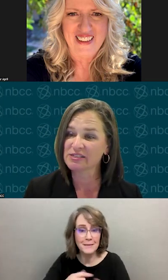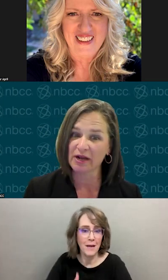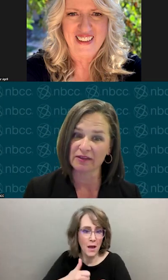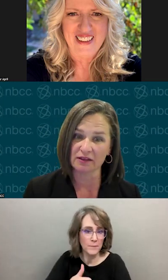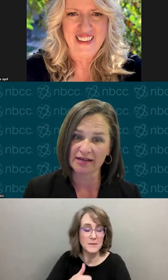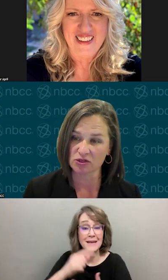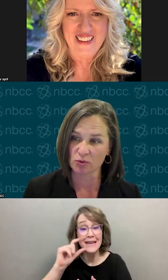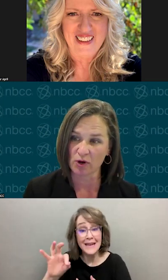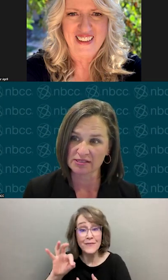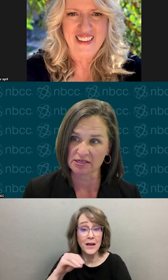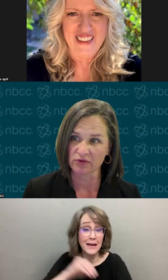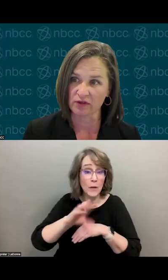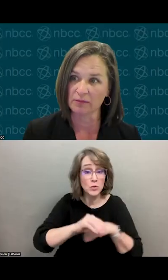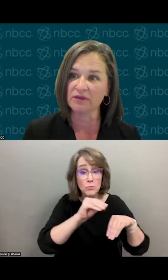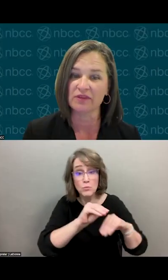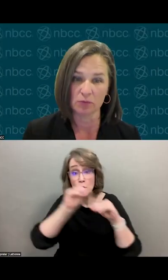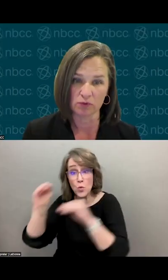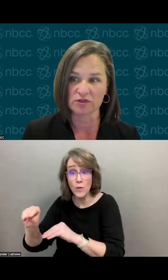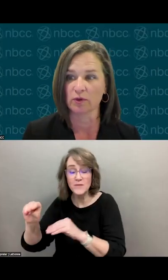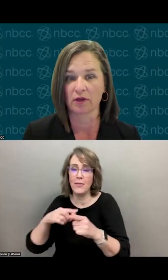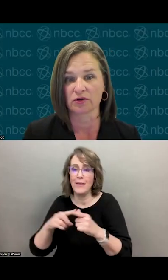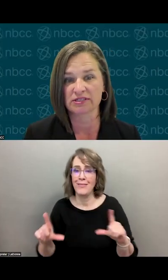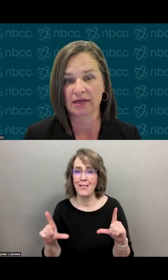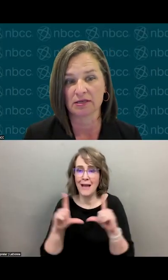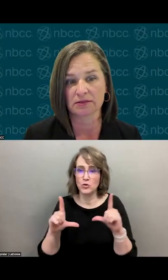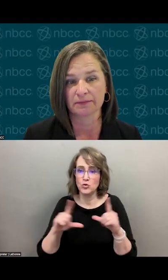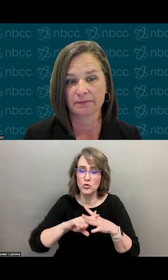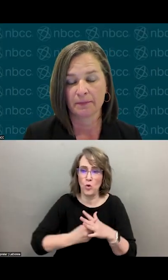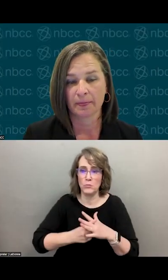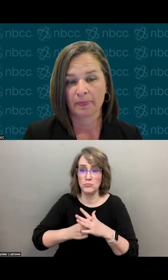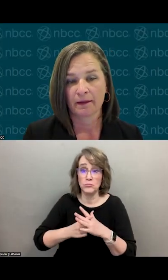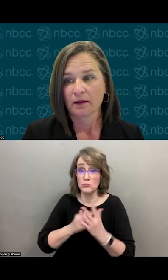can expedite the licensure process for them if they move to another state.